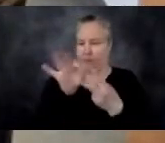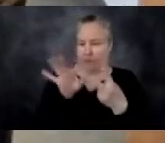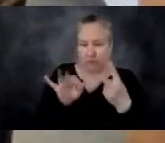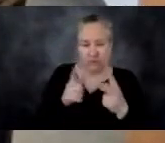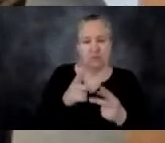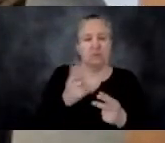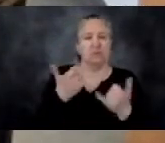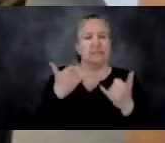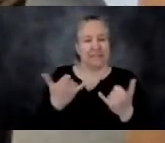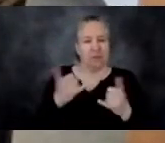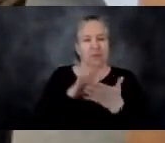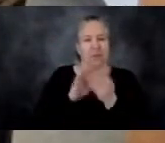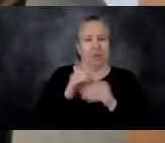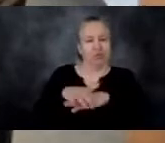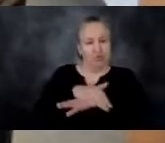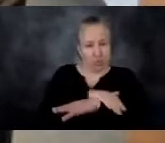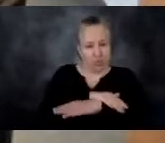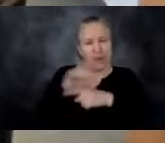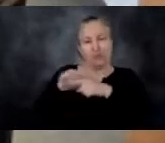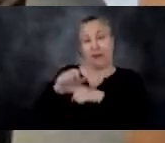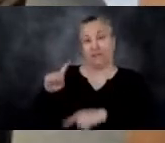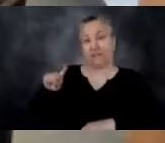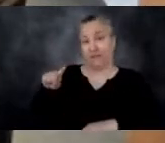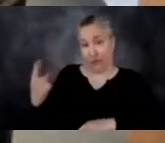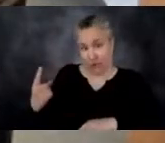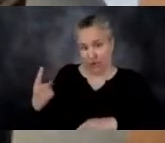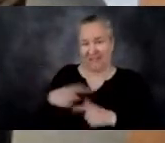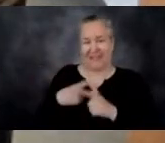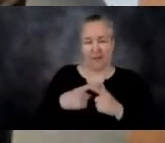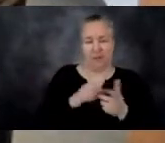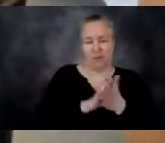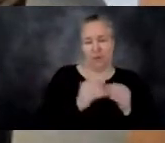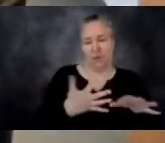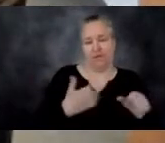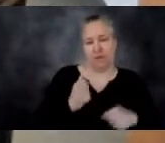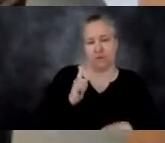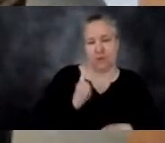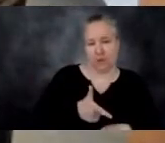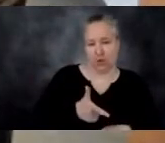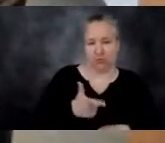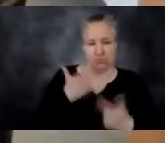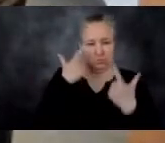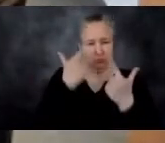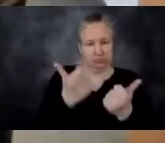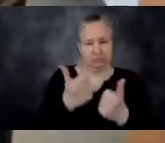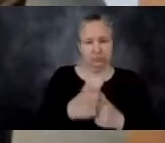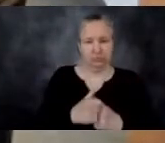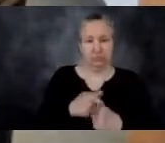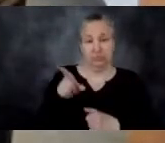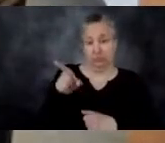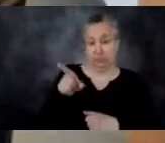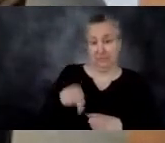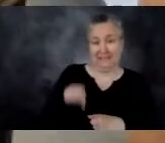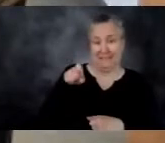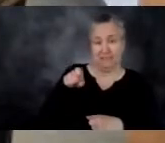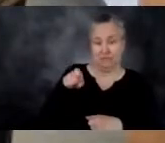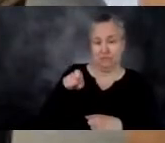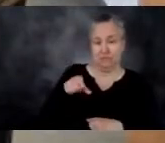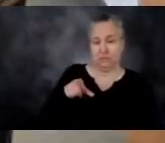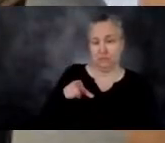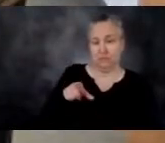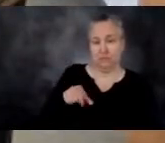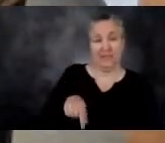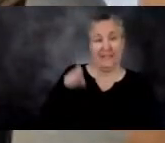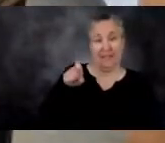let's slow down and let's practice the movement and then we can pick up the intensity as you see fit. So you're going to take one leg knee up. You're gonna take